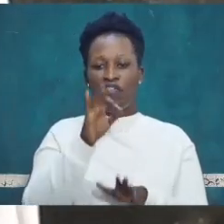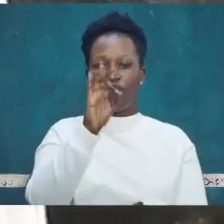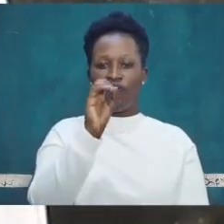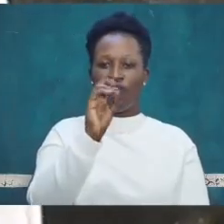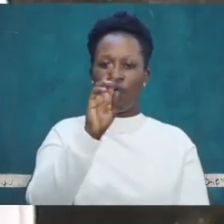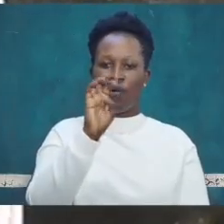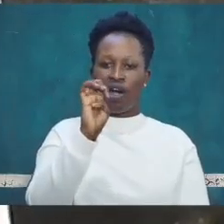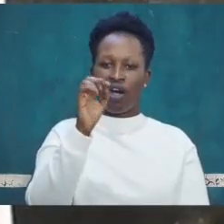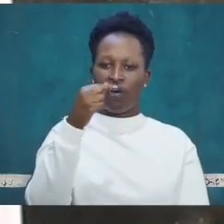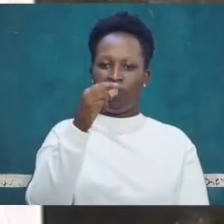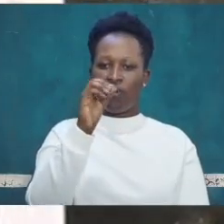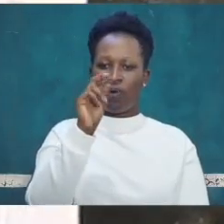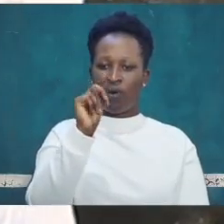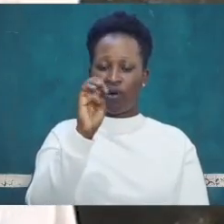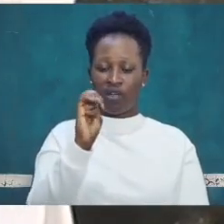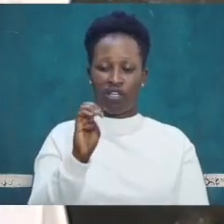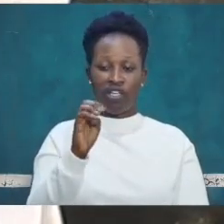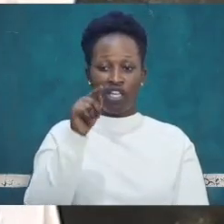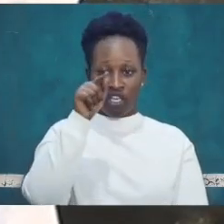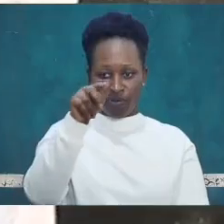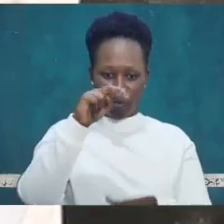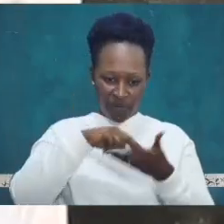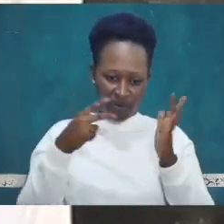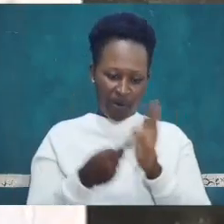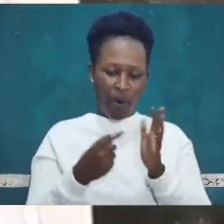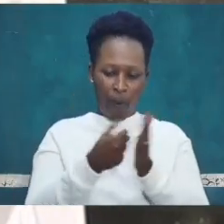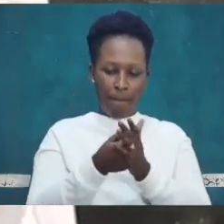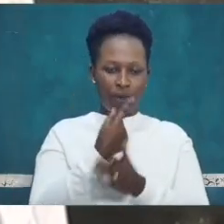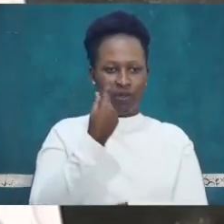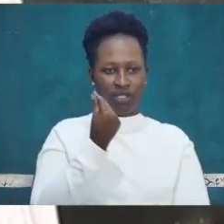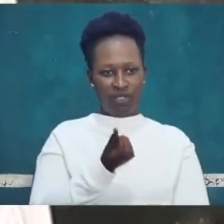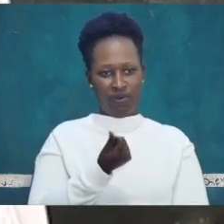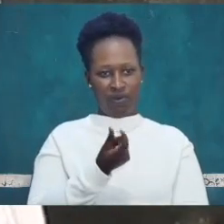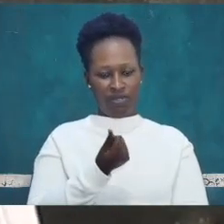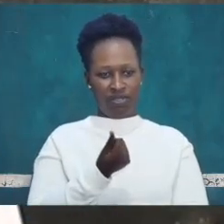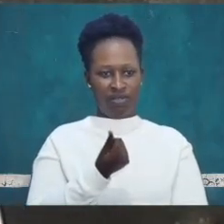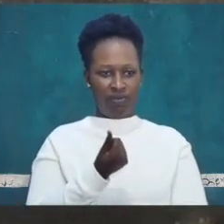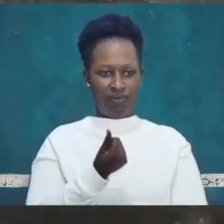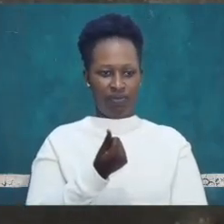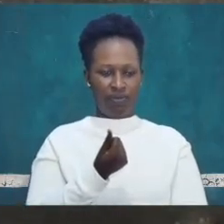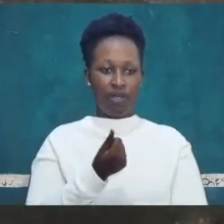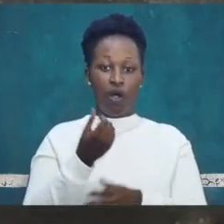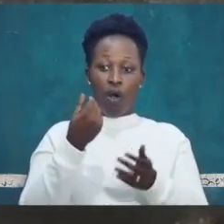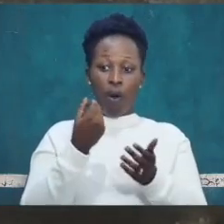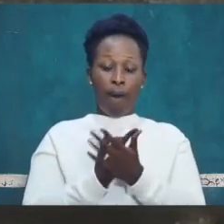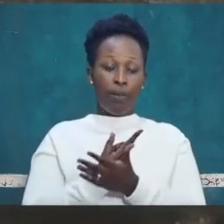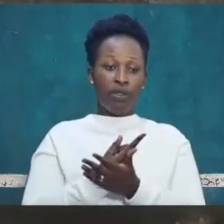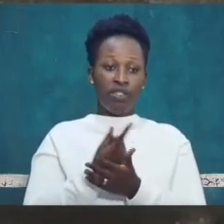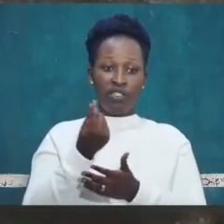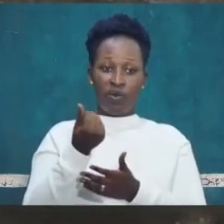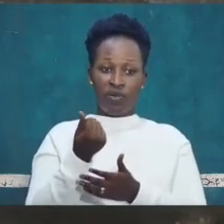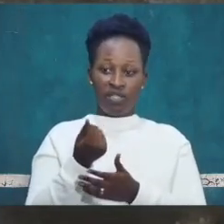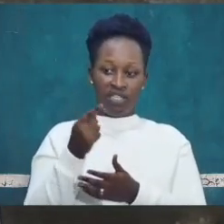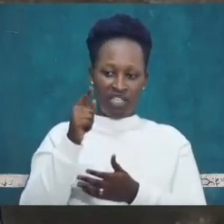opportunity cost. So the opportunity cost of buying a watch is the phone. So the phone is the